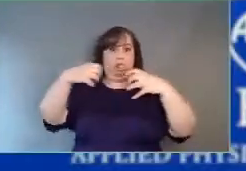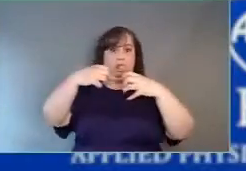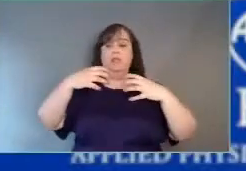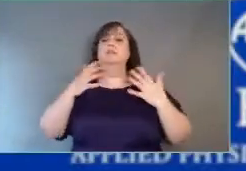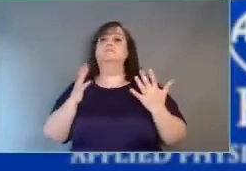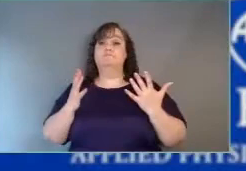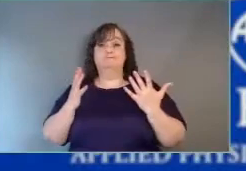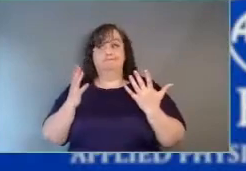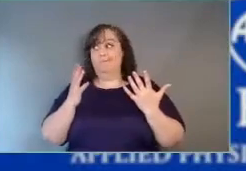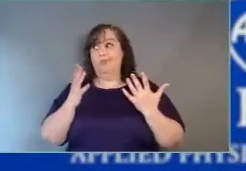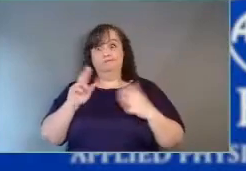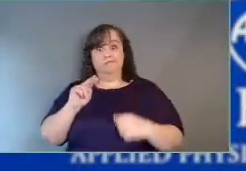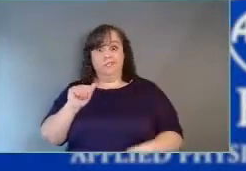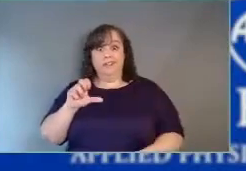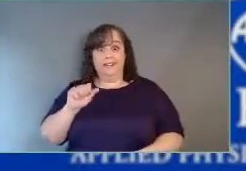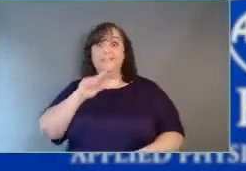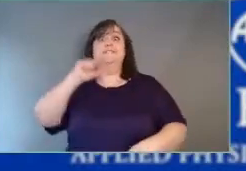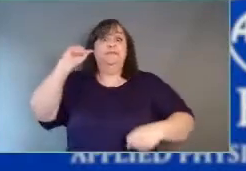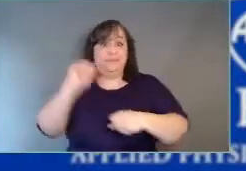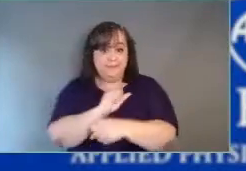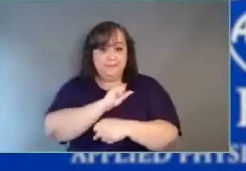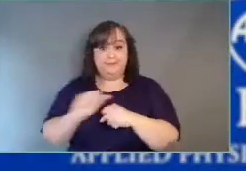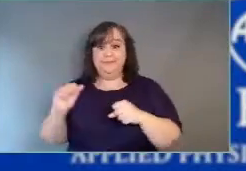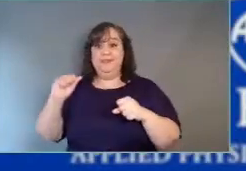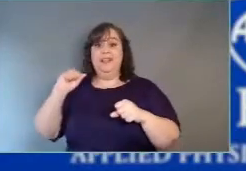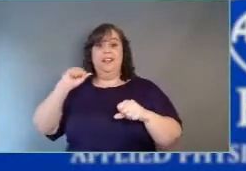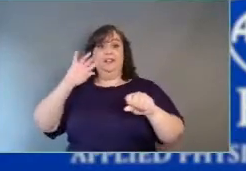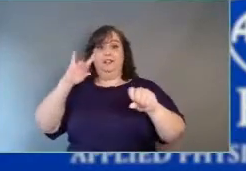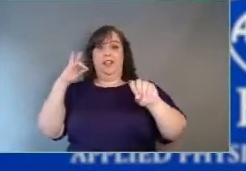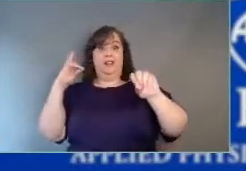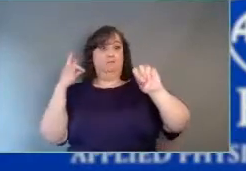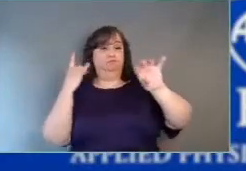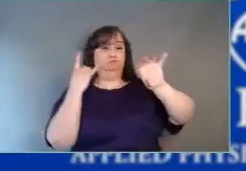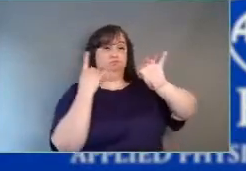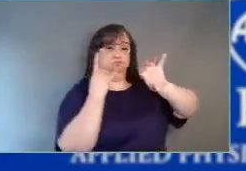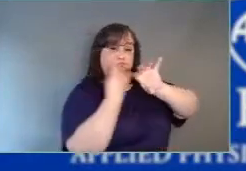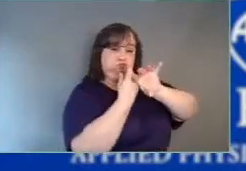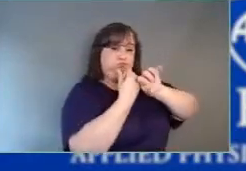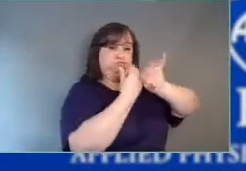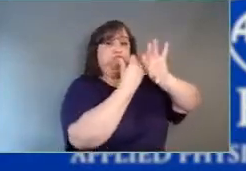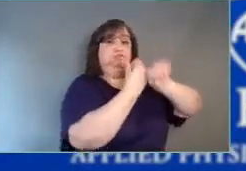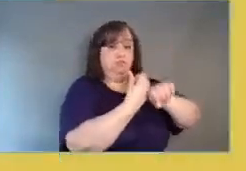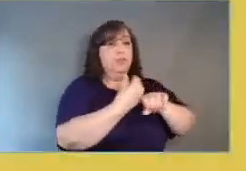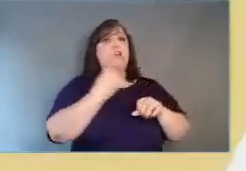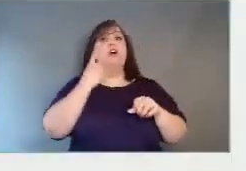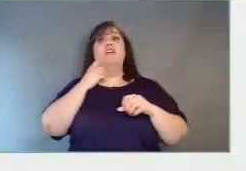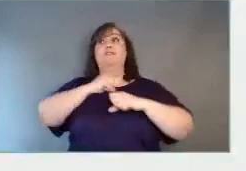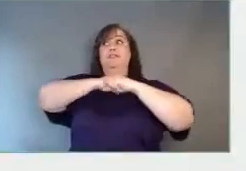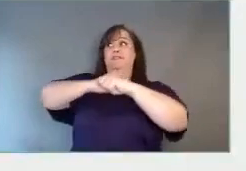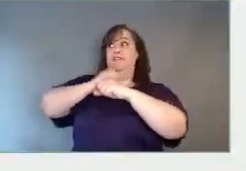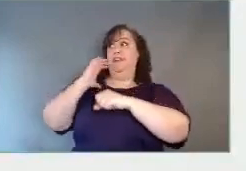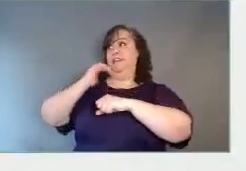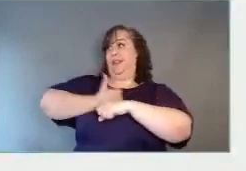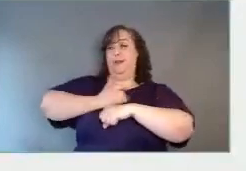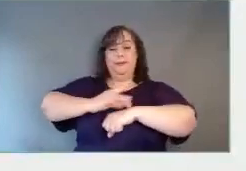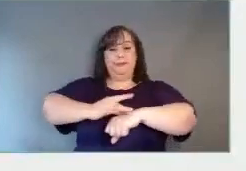Yes, NASA really is, in the name of planetary defense, in order to be ready in case we need it.